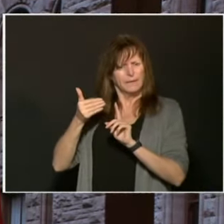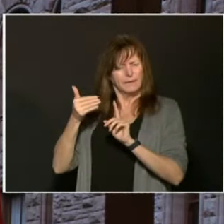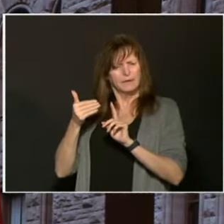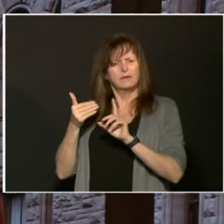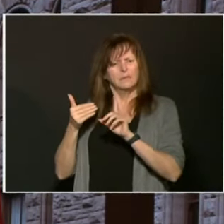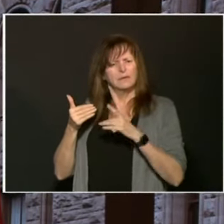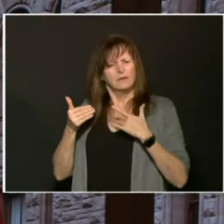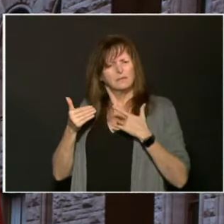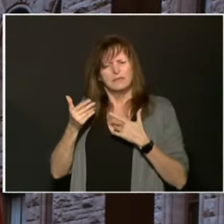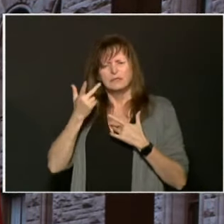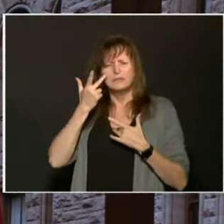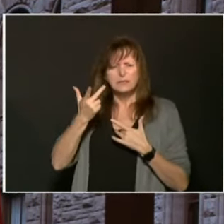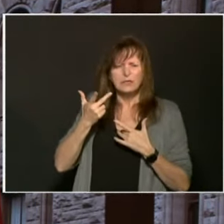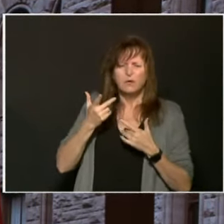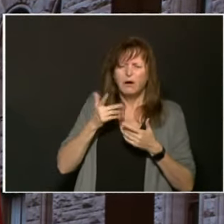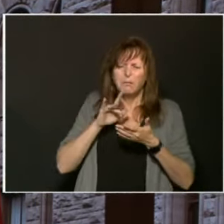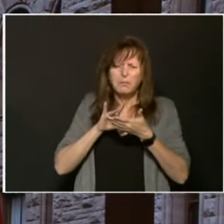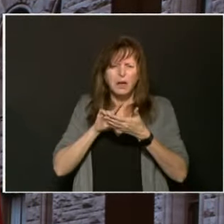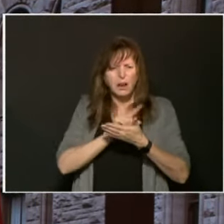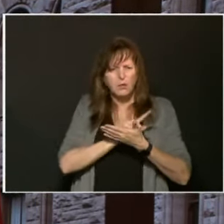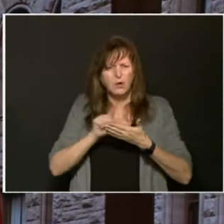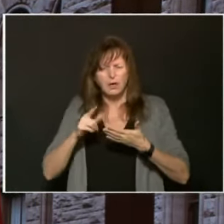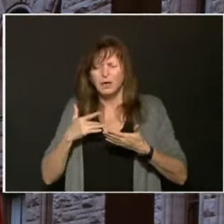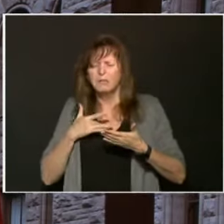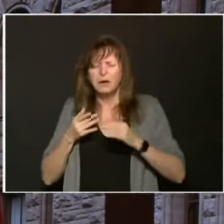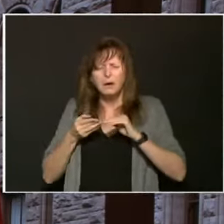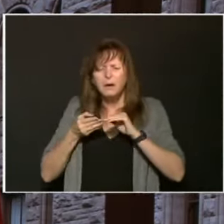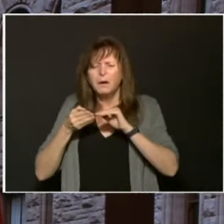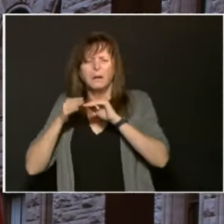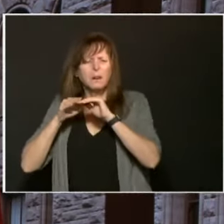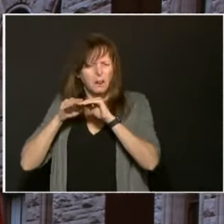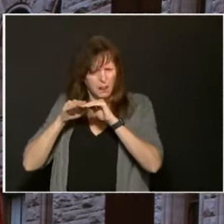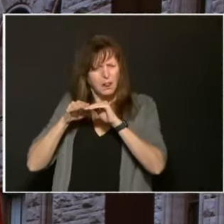rise midweek. So this is not entirely unexpected.